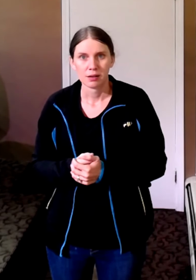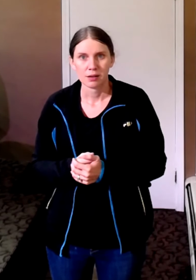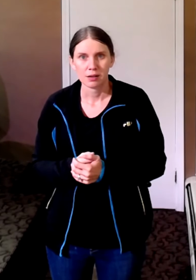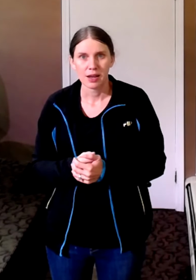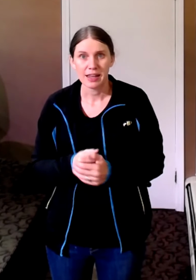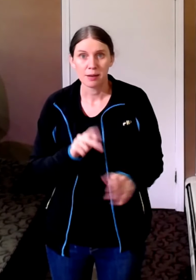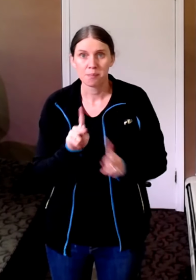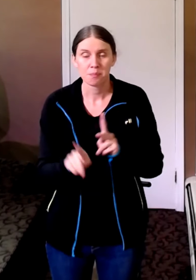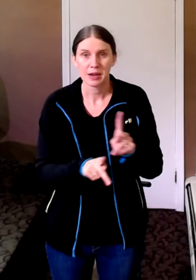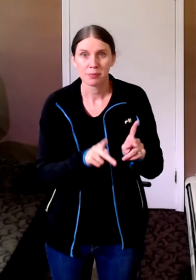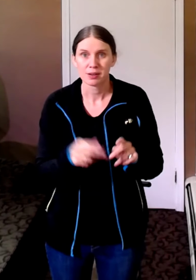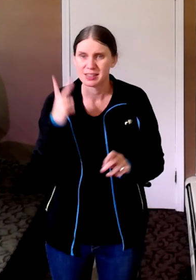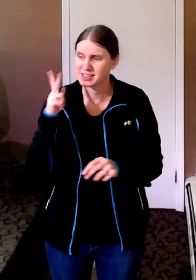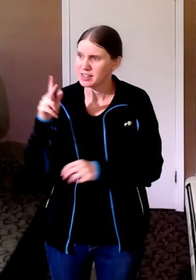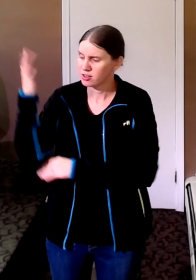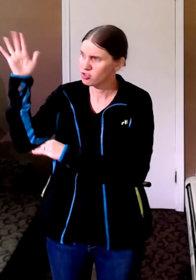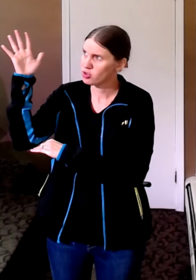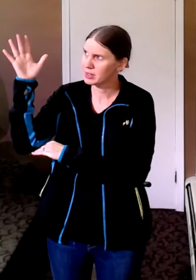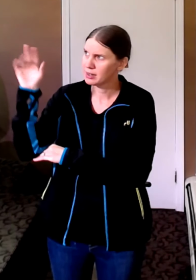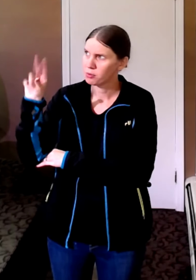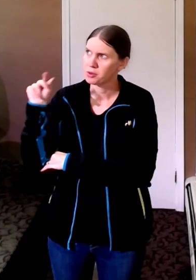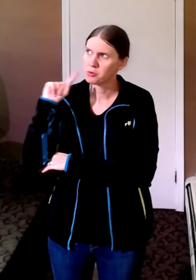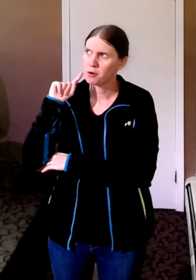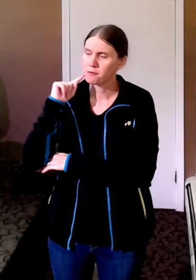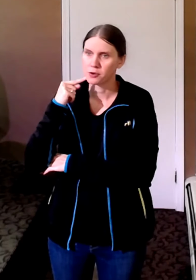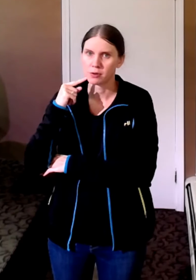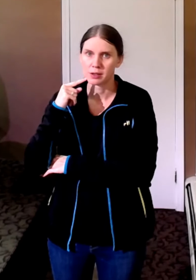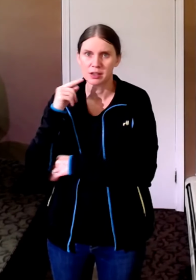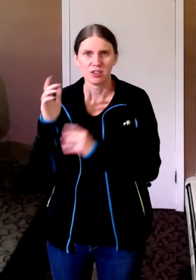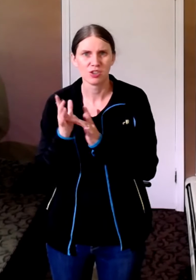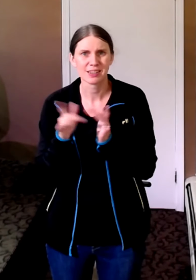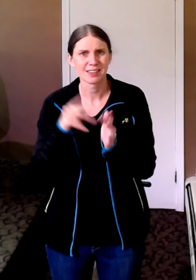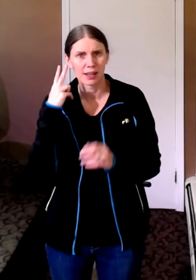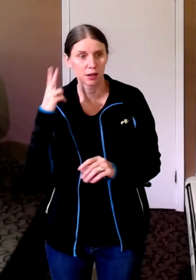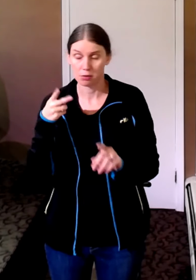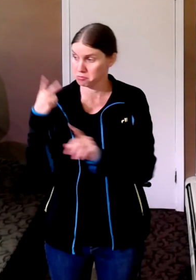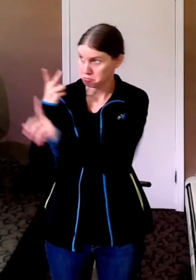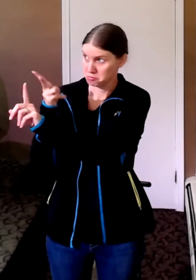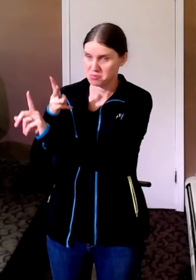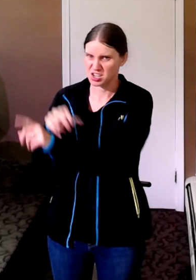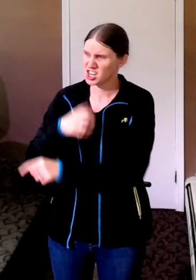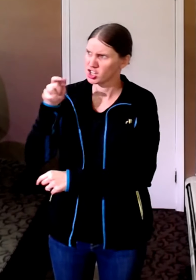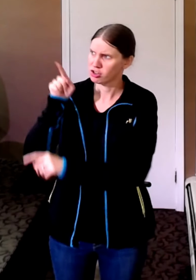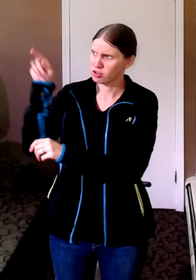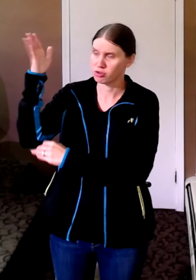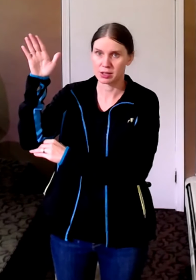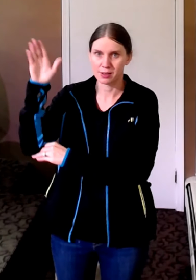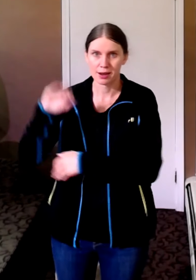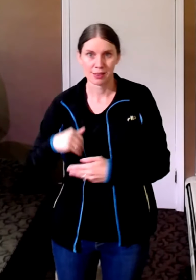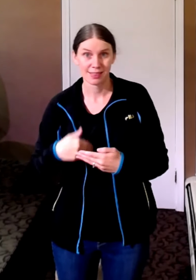walked by a tree and the tree wasn't performing and he said, "Look, I'm going to curse you," the next day they walk by and